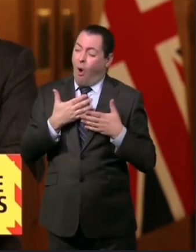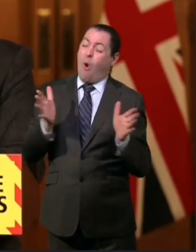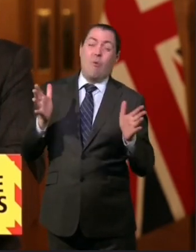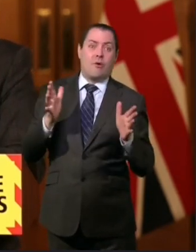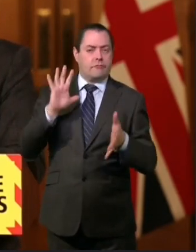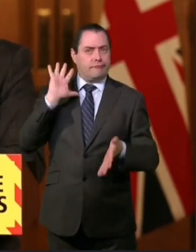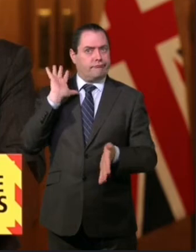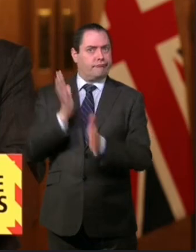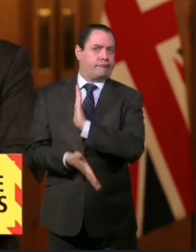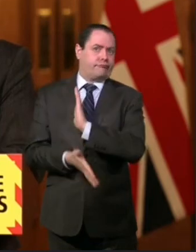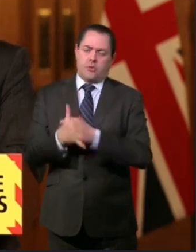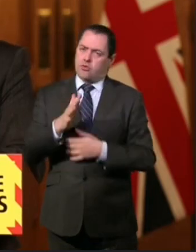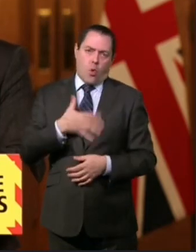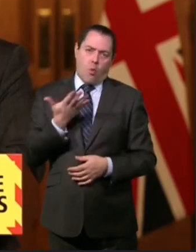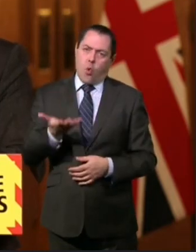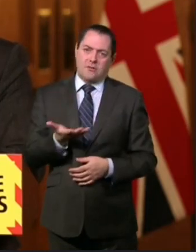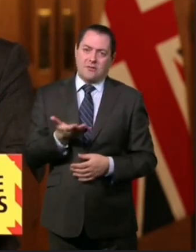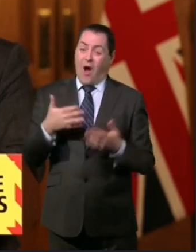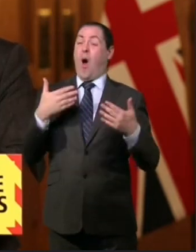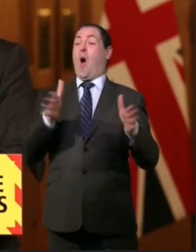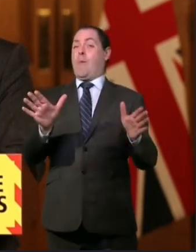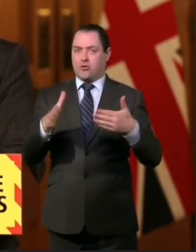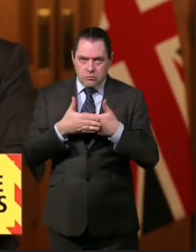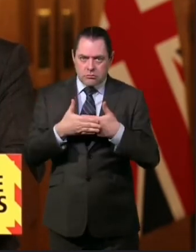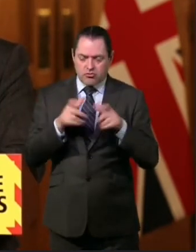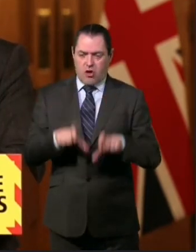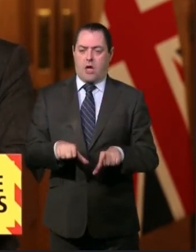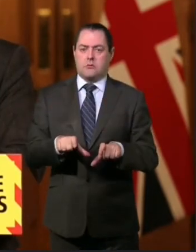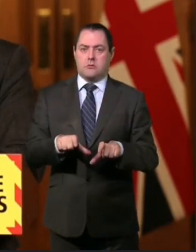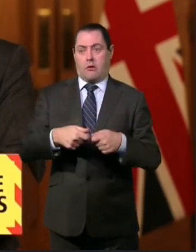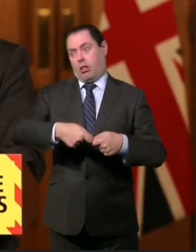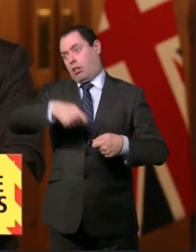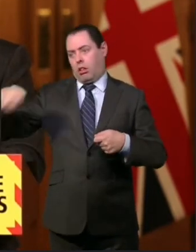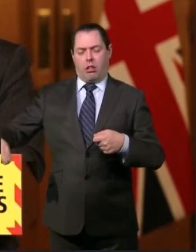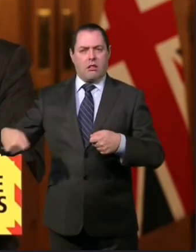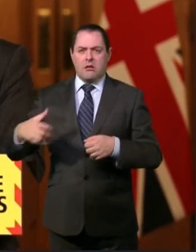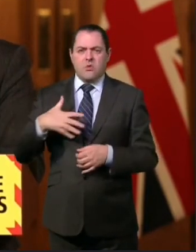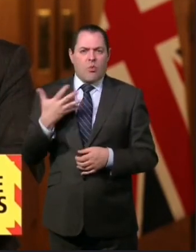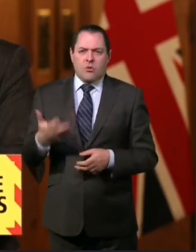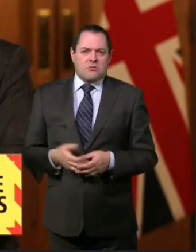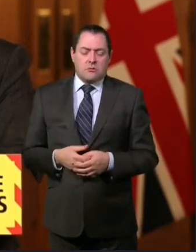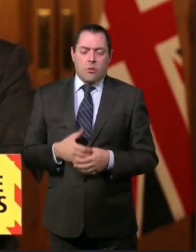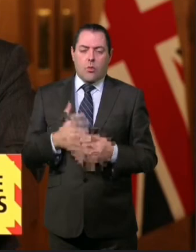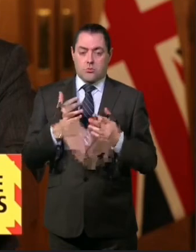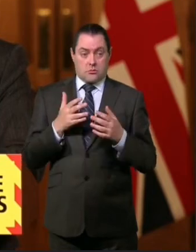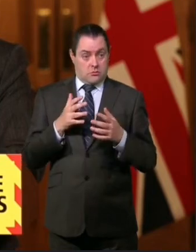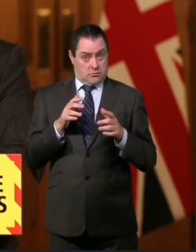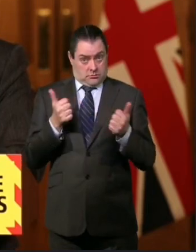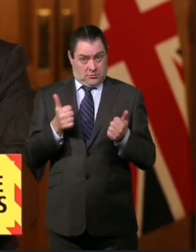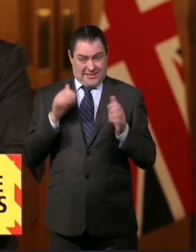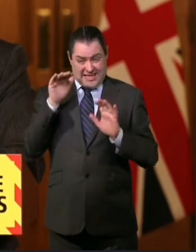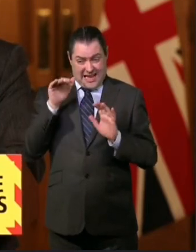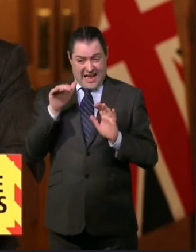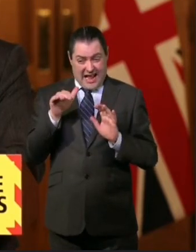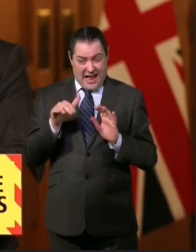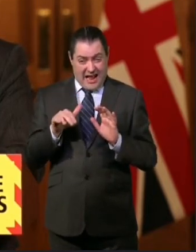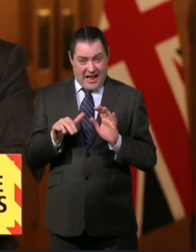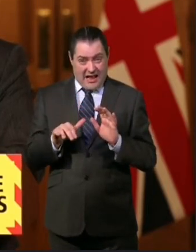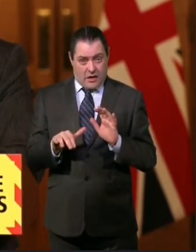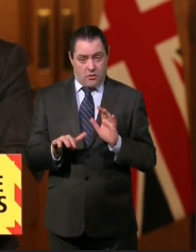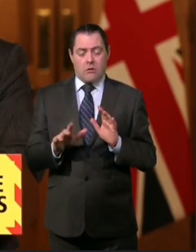forced to close back down simply because the virus takes off again. And do you see what I mean? I think that is a far more